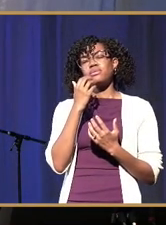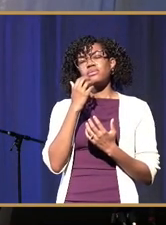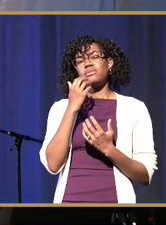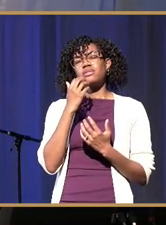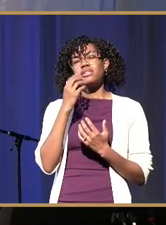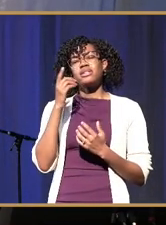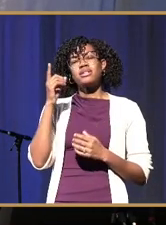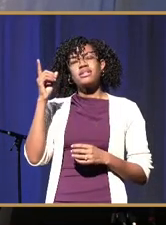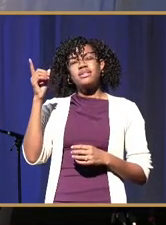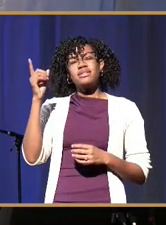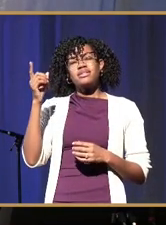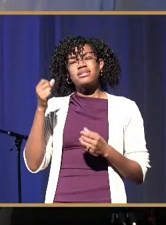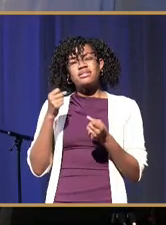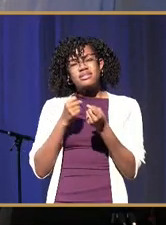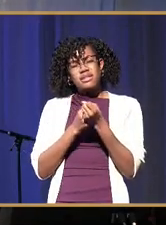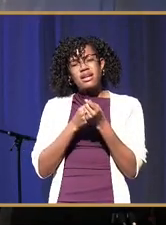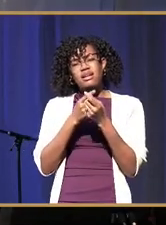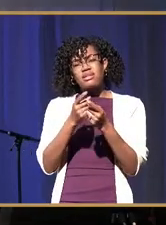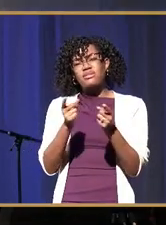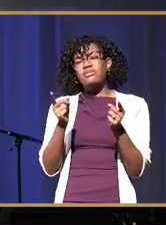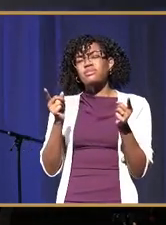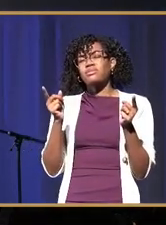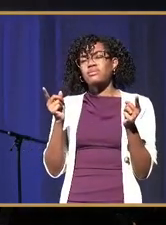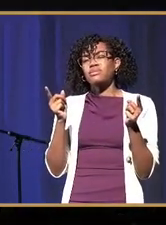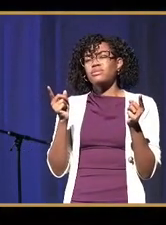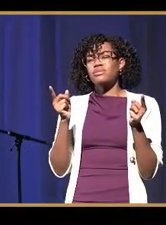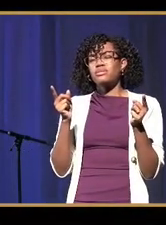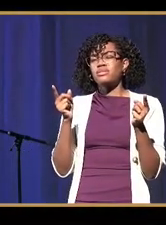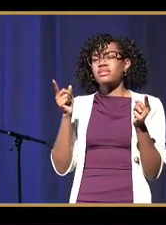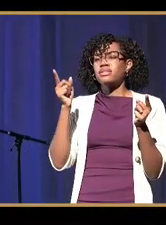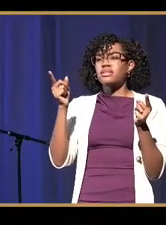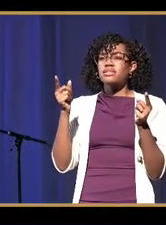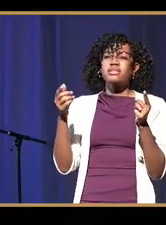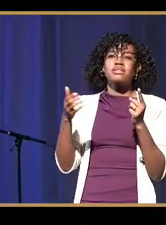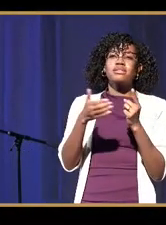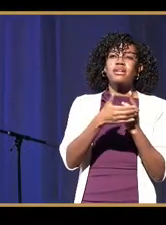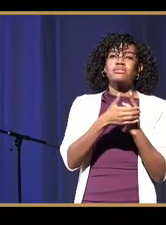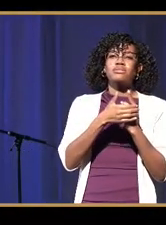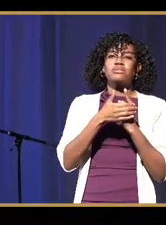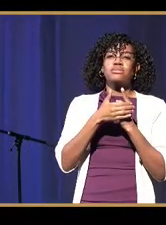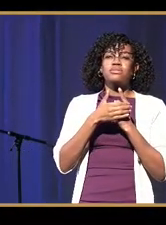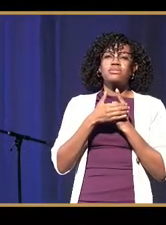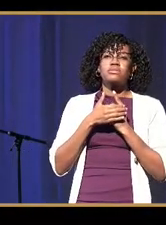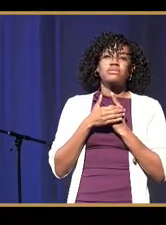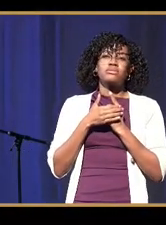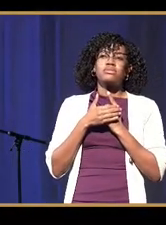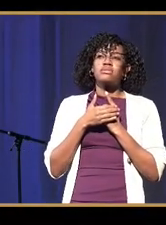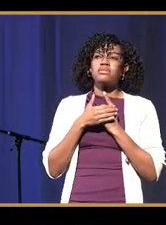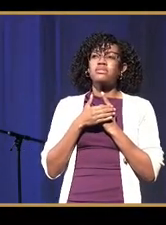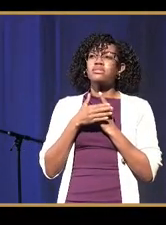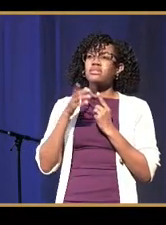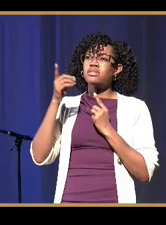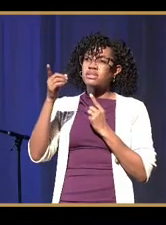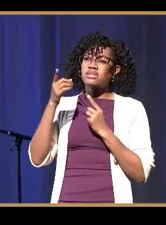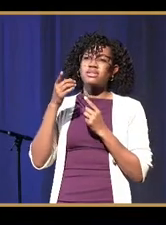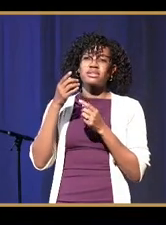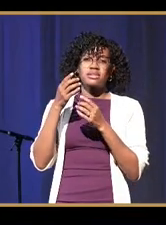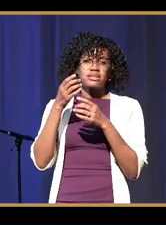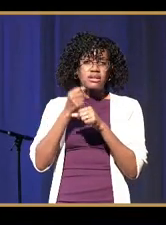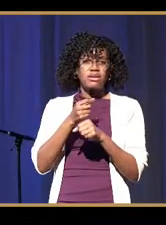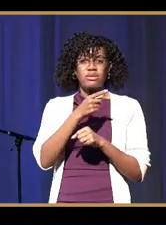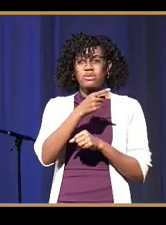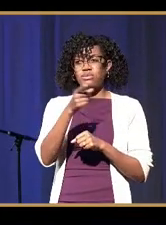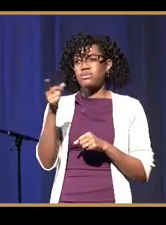ooh. He's got you, he's got you, he's got you, he's got